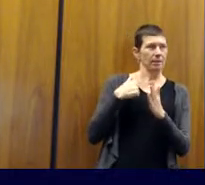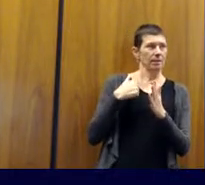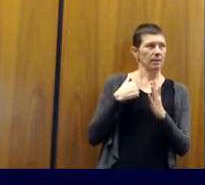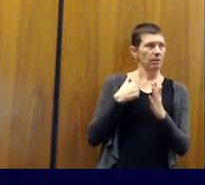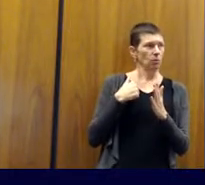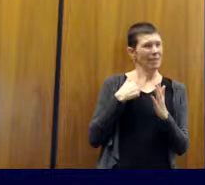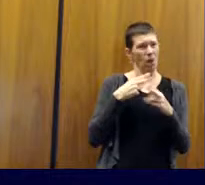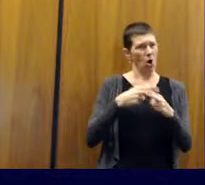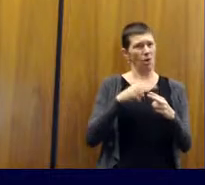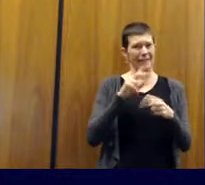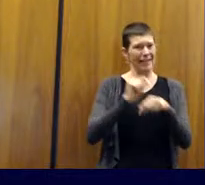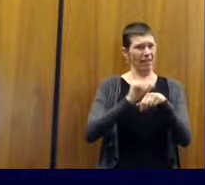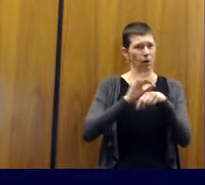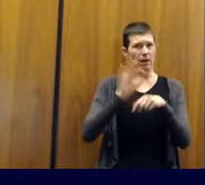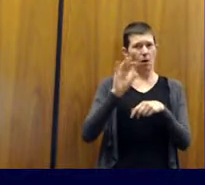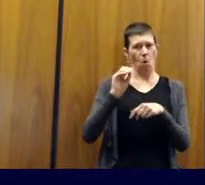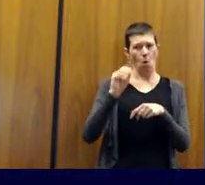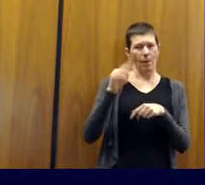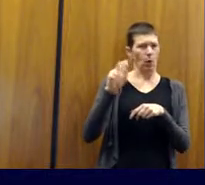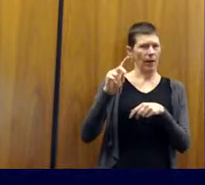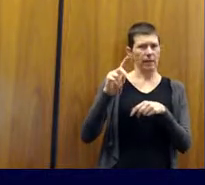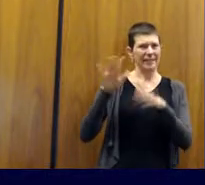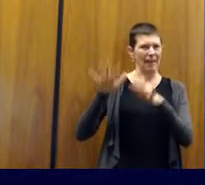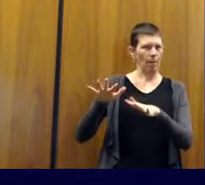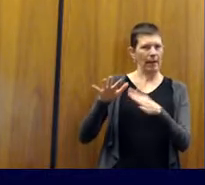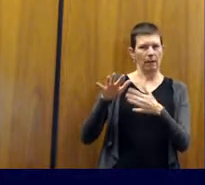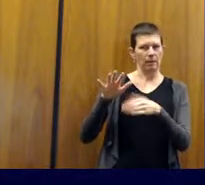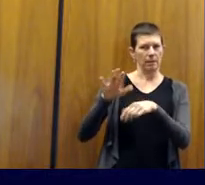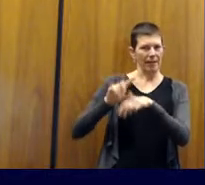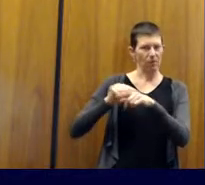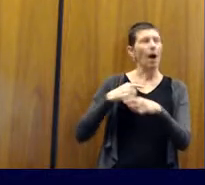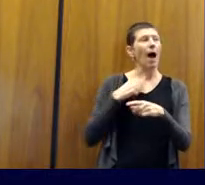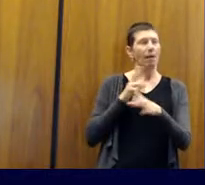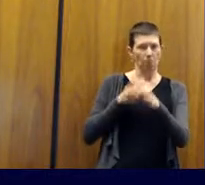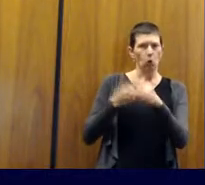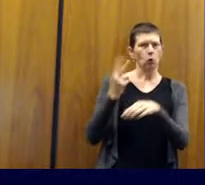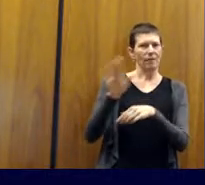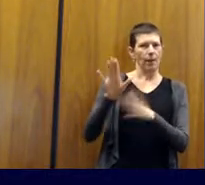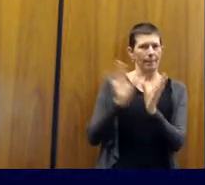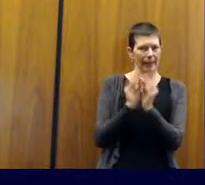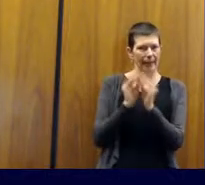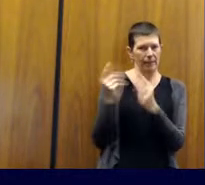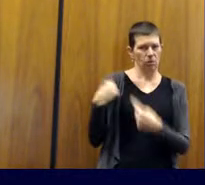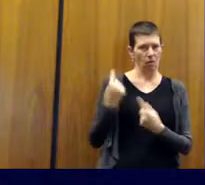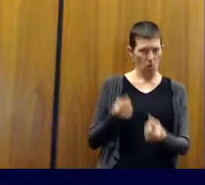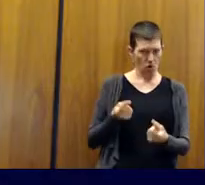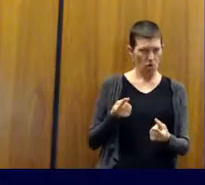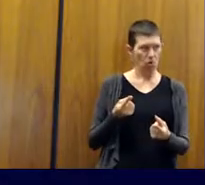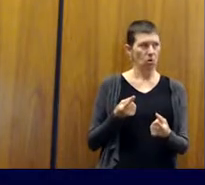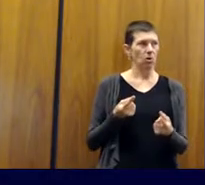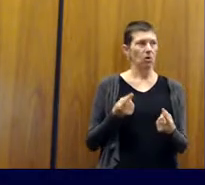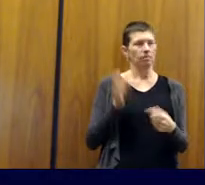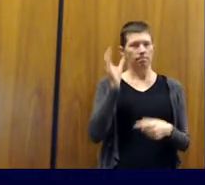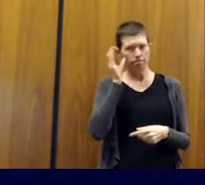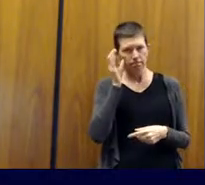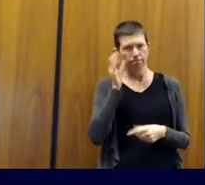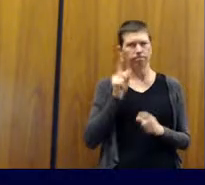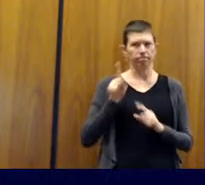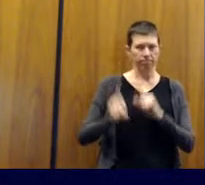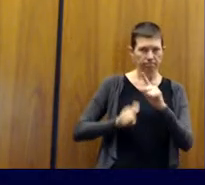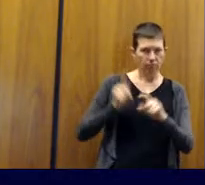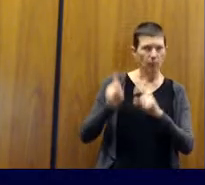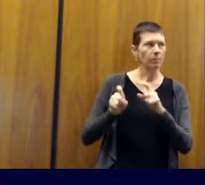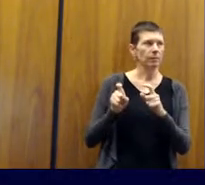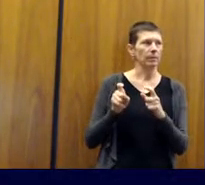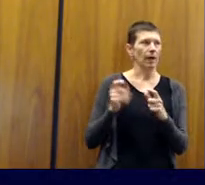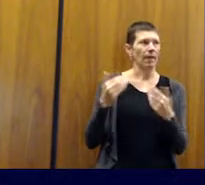task force? The opioid settlement task force? So I've sat in on 2 of their meetings thus far, listening, asking questions, and they do